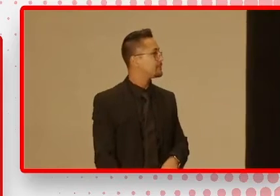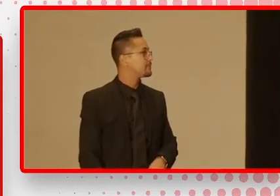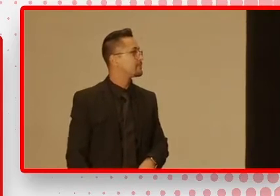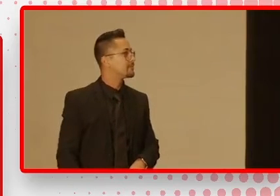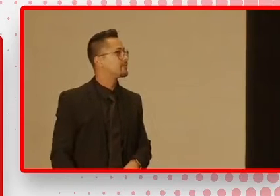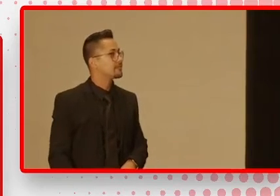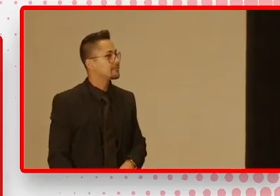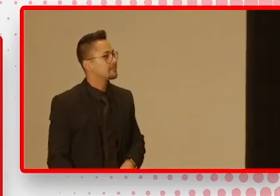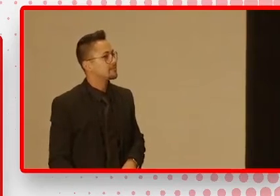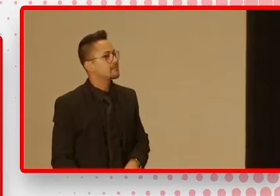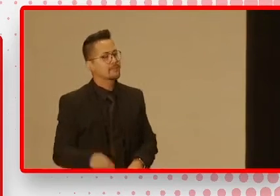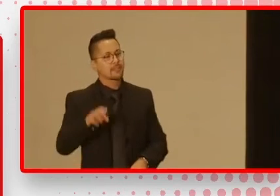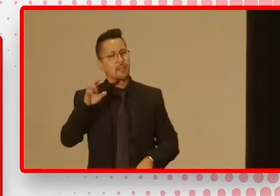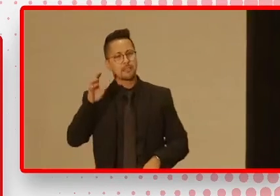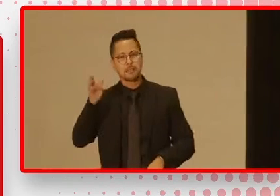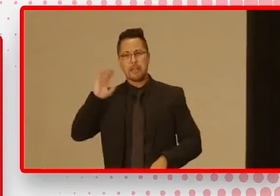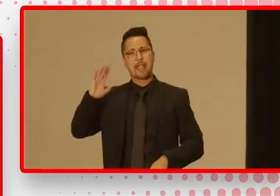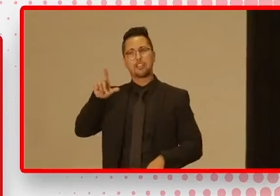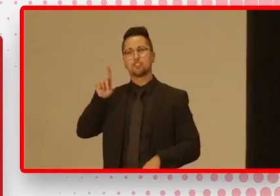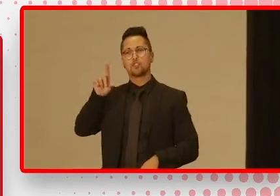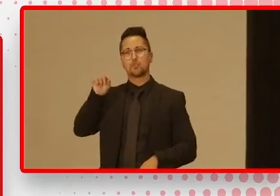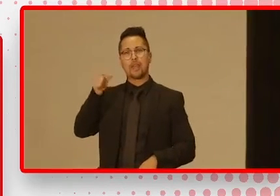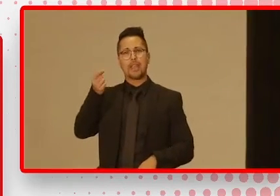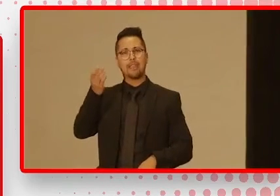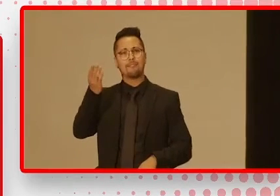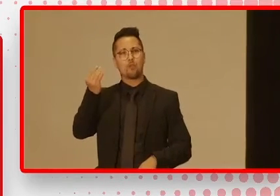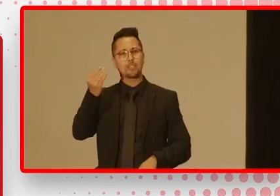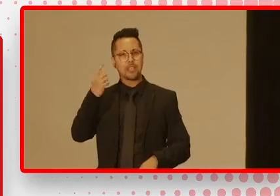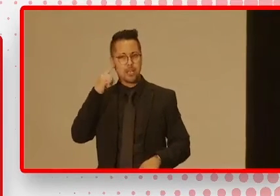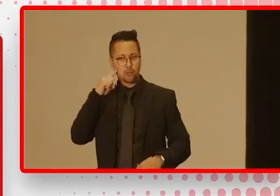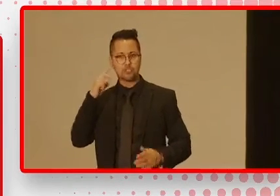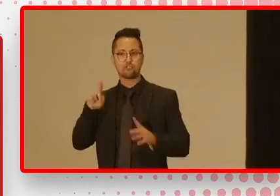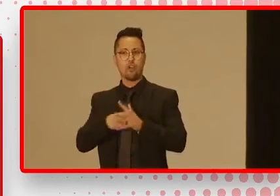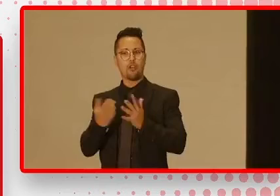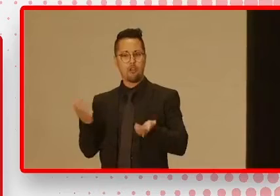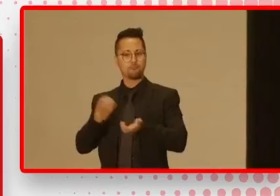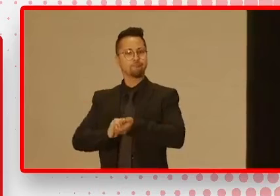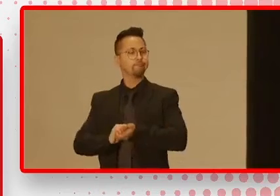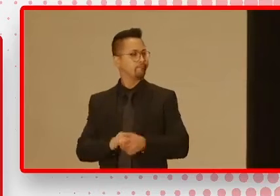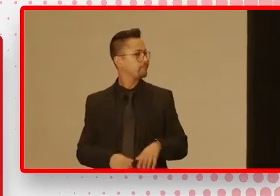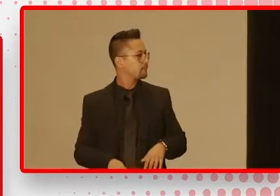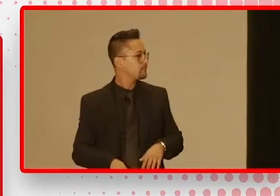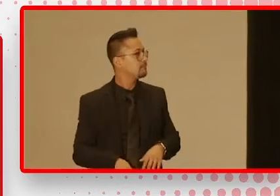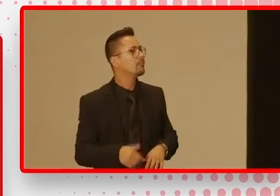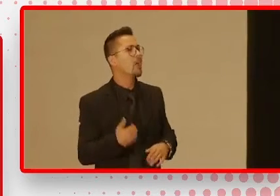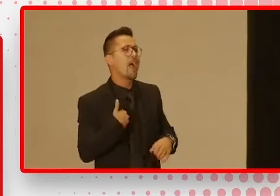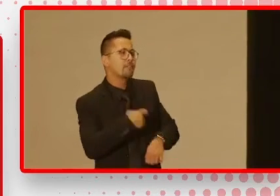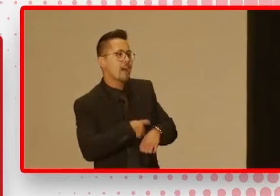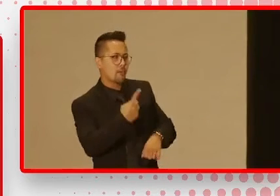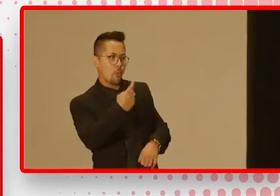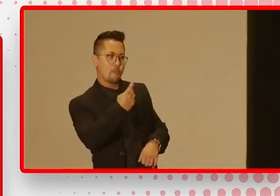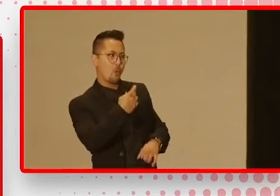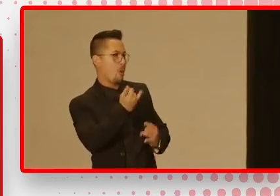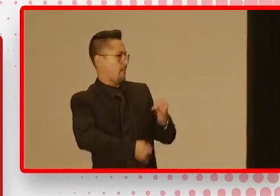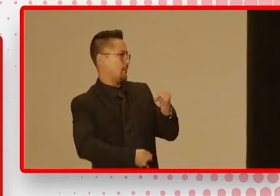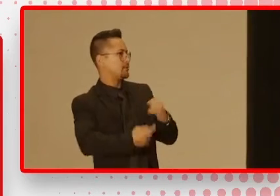back in 2014. We was just a little slow. All right, we just have time for one more question.